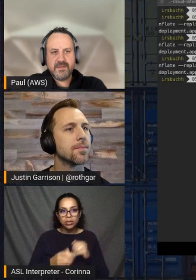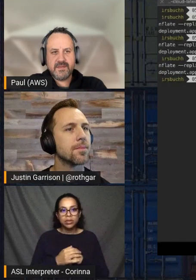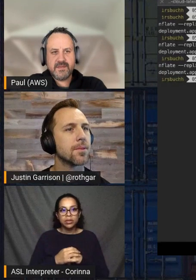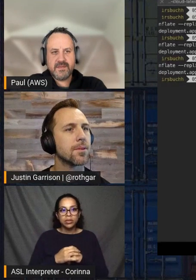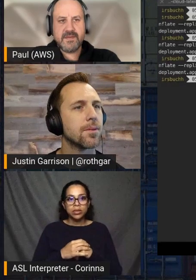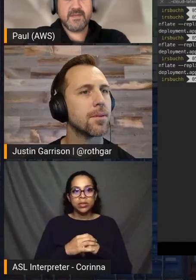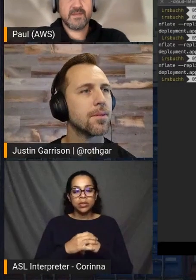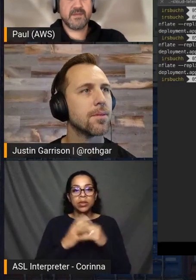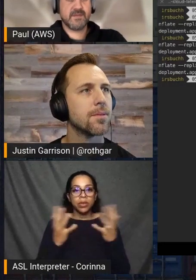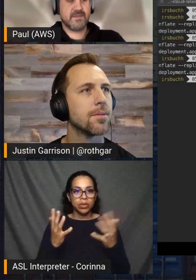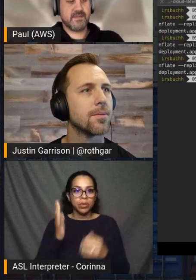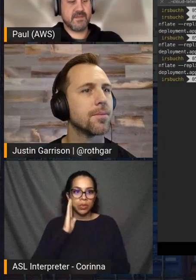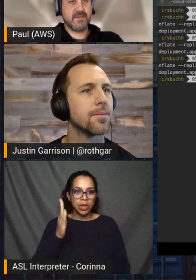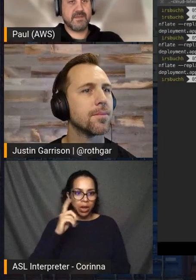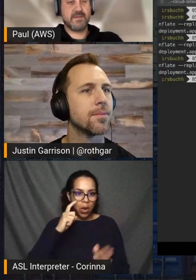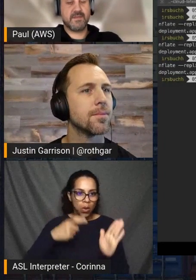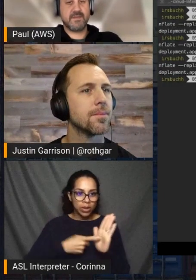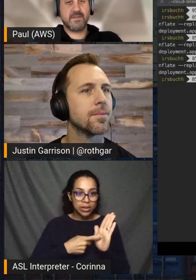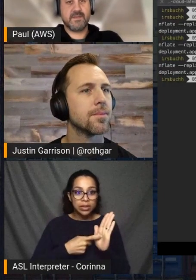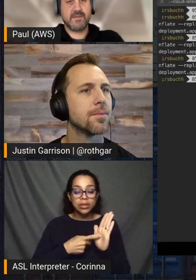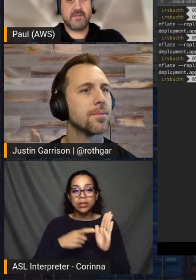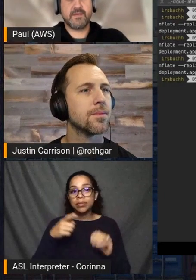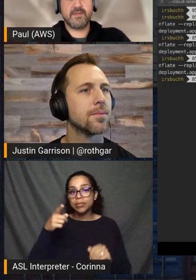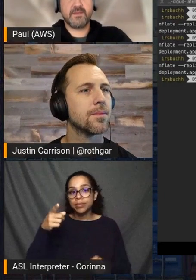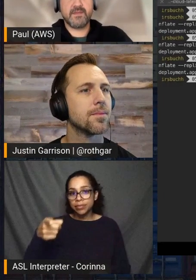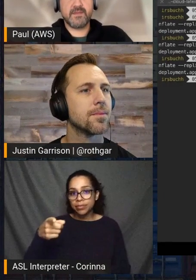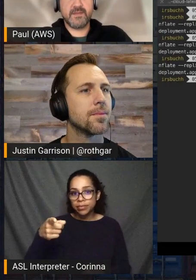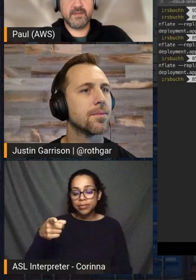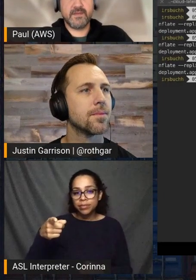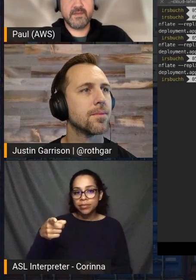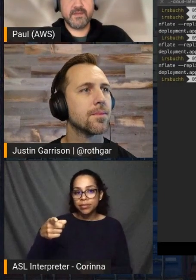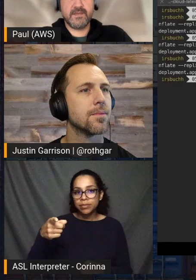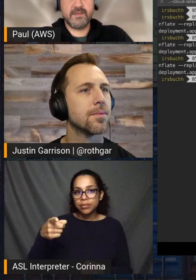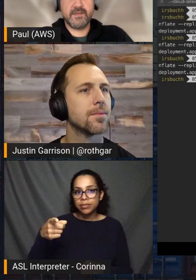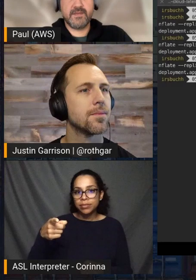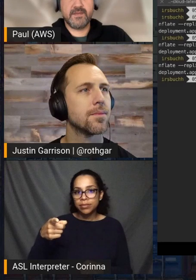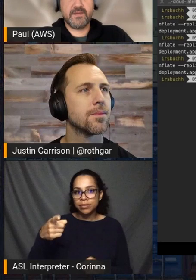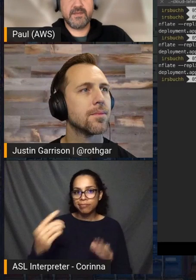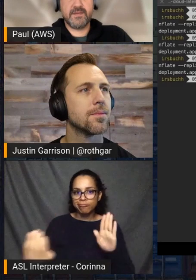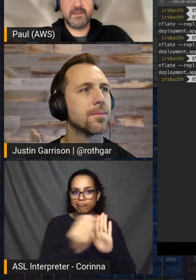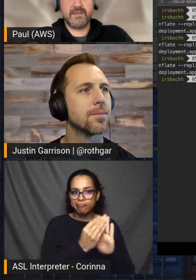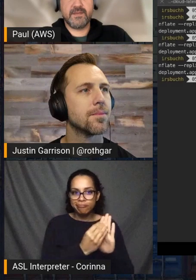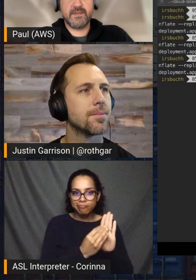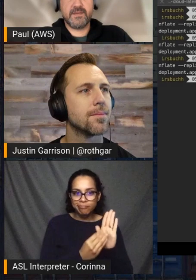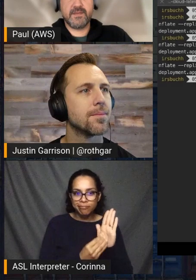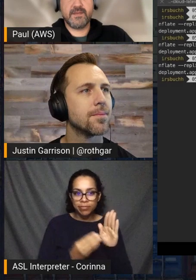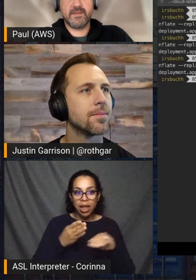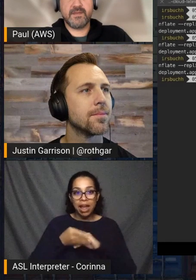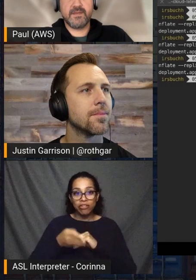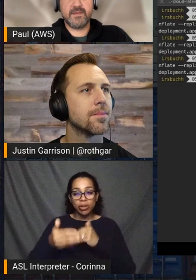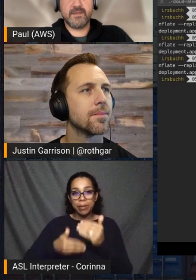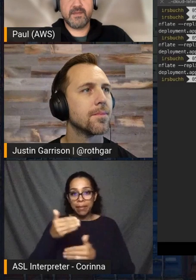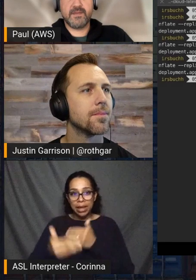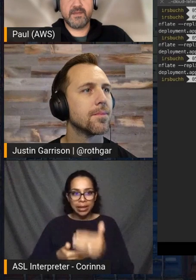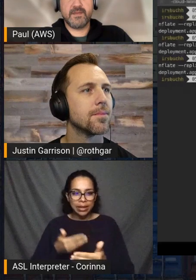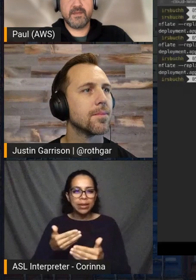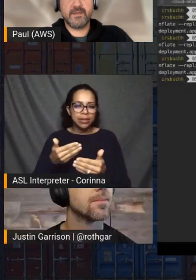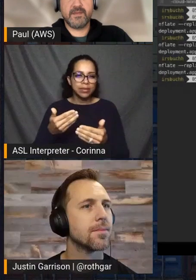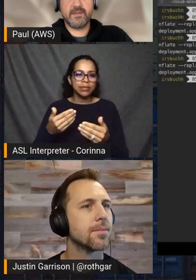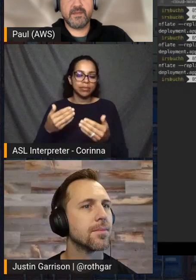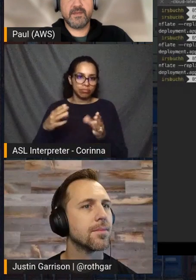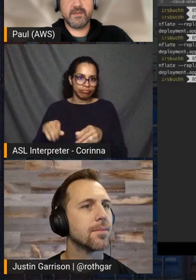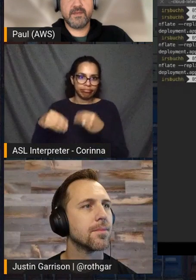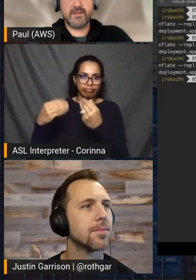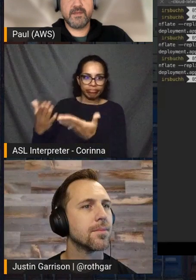you will see that the parts are entering. So after the pending state, will be provisioned. And at the bottom, if you'll